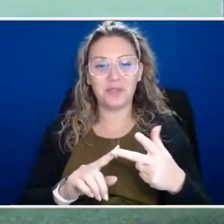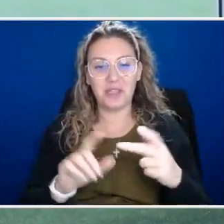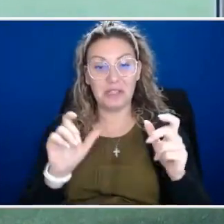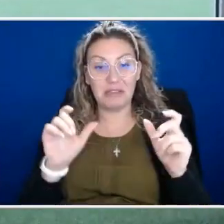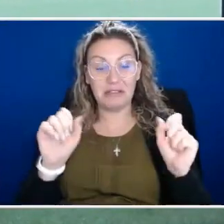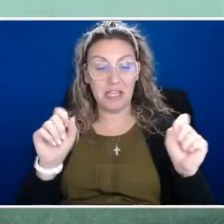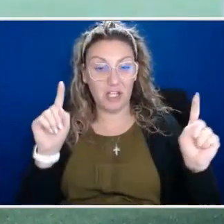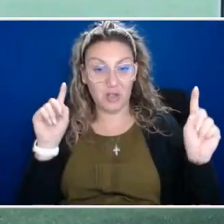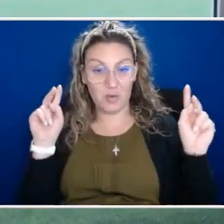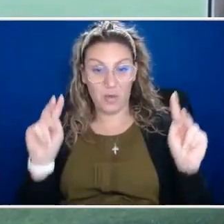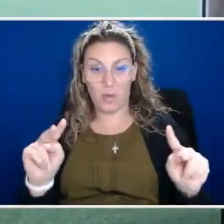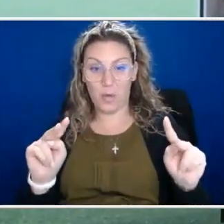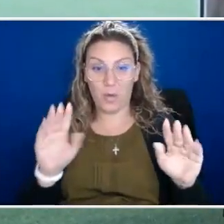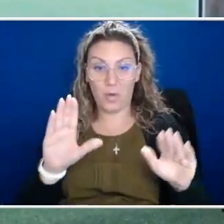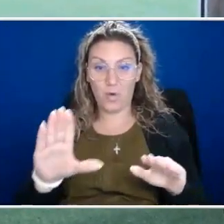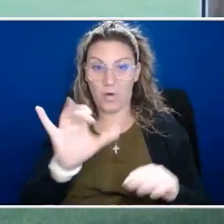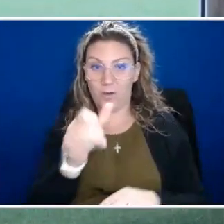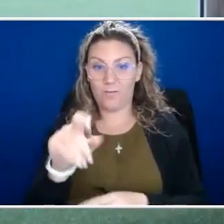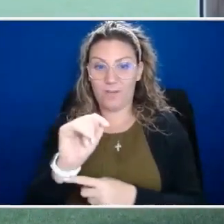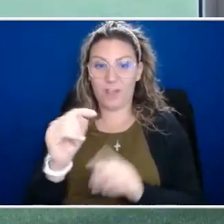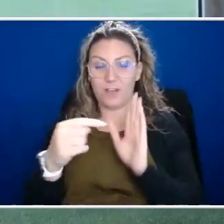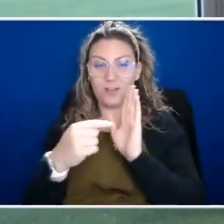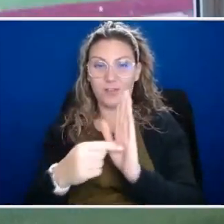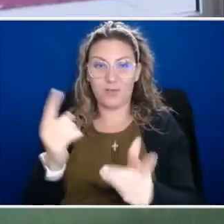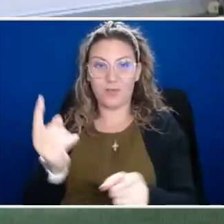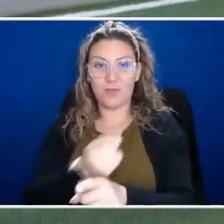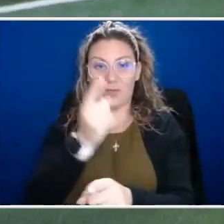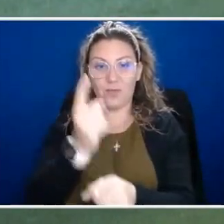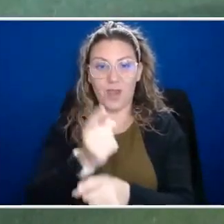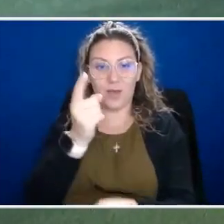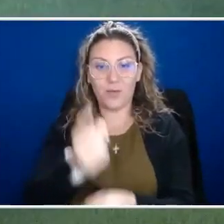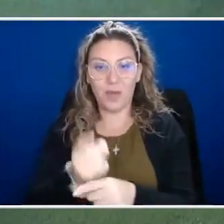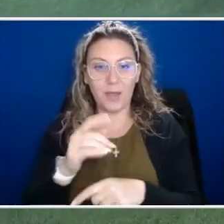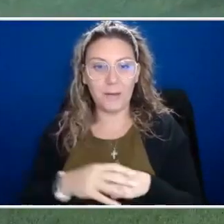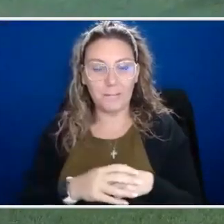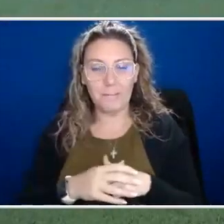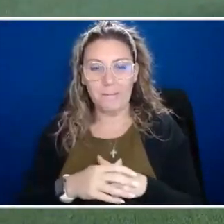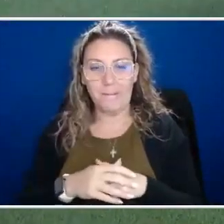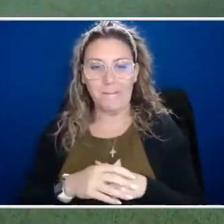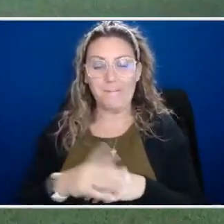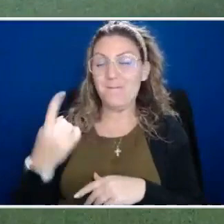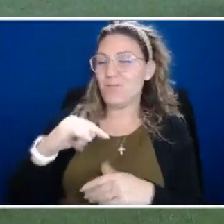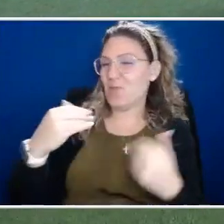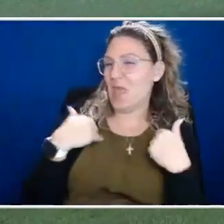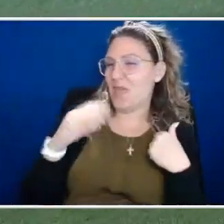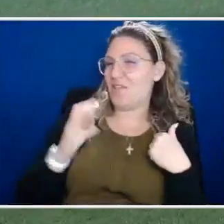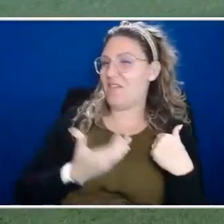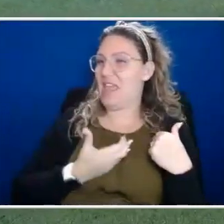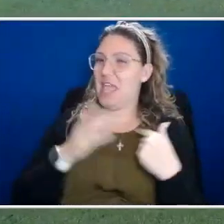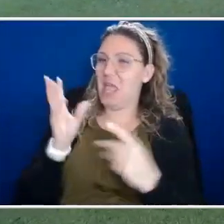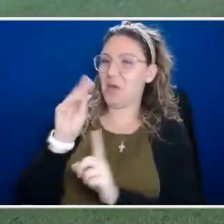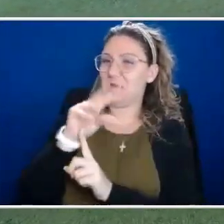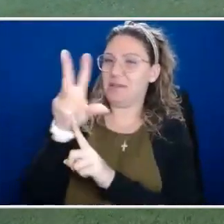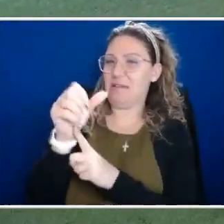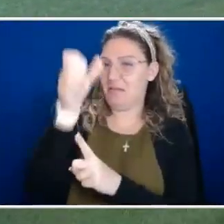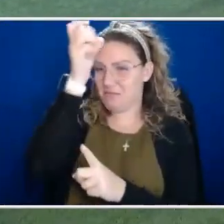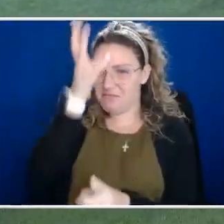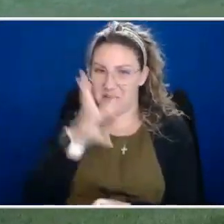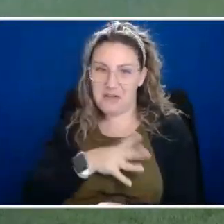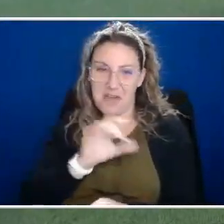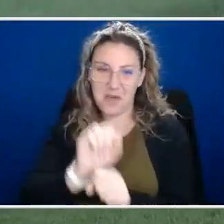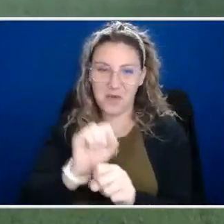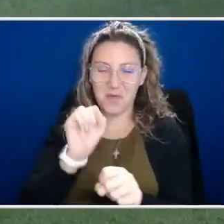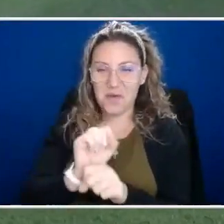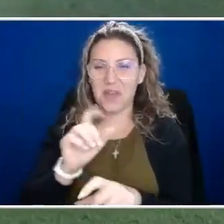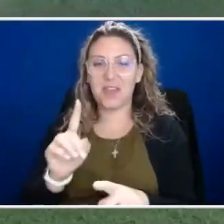can show people how to do it the right way? We have Cliff Irwin, who's our photojournalist. Yeah. We're working his muscles, making him get all these angles. Okay, the heel toe walks.